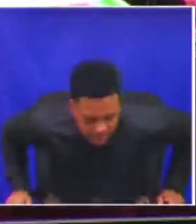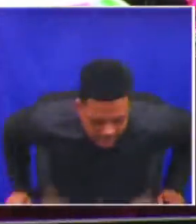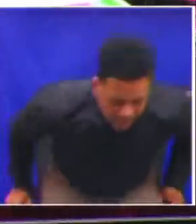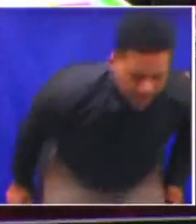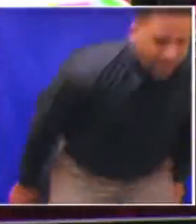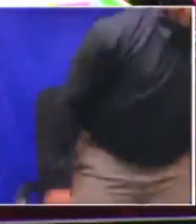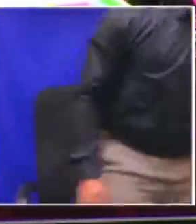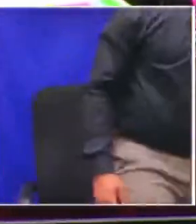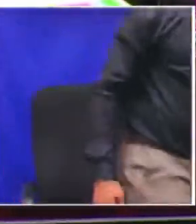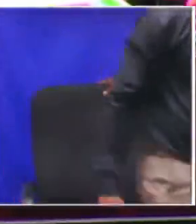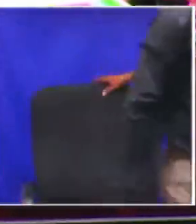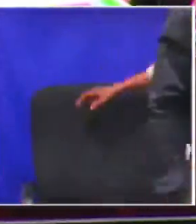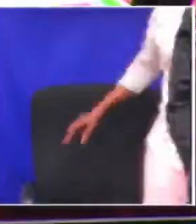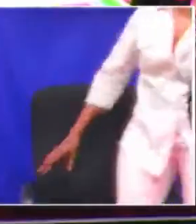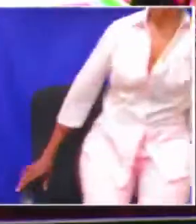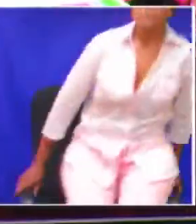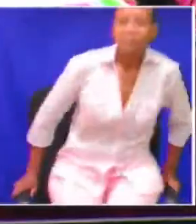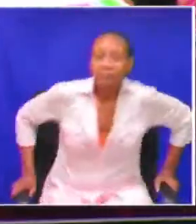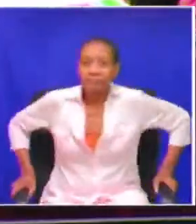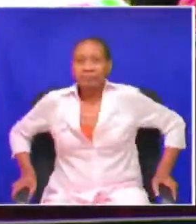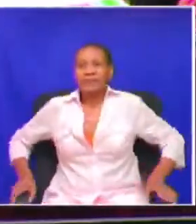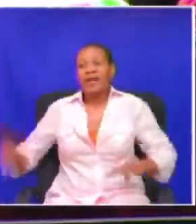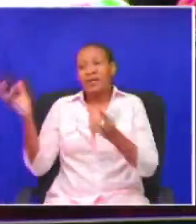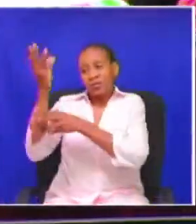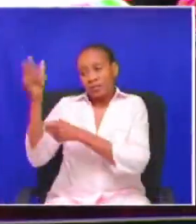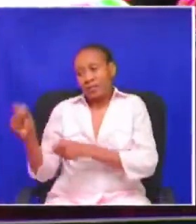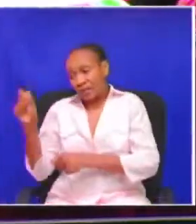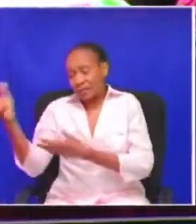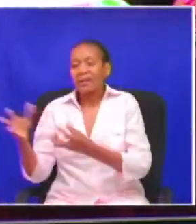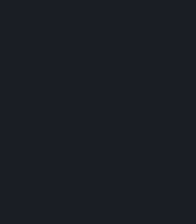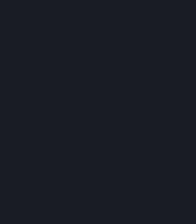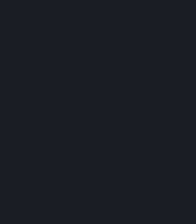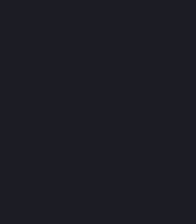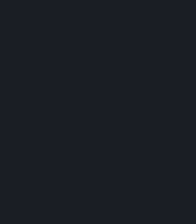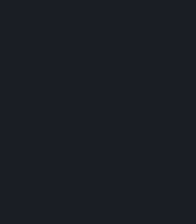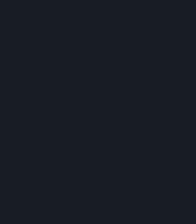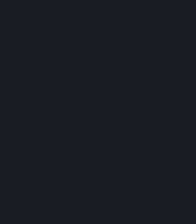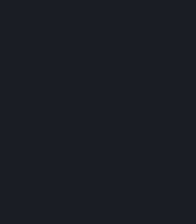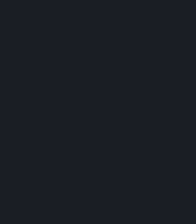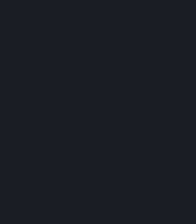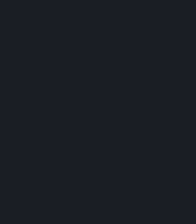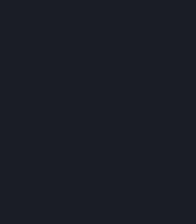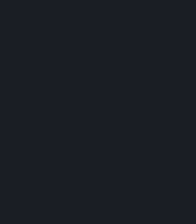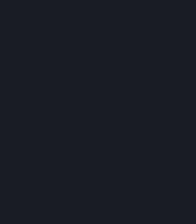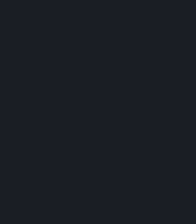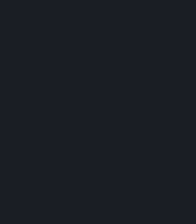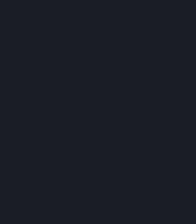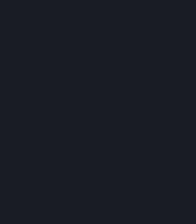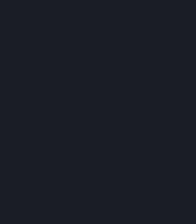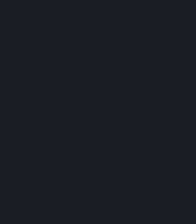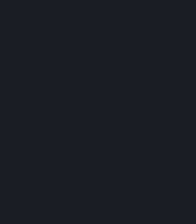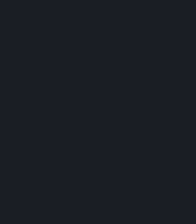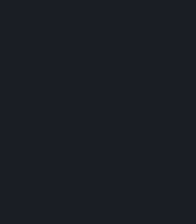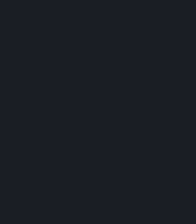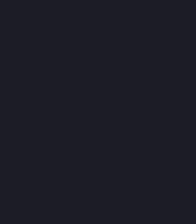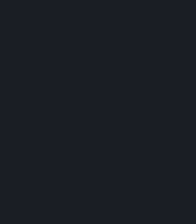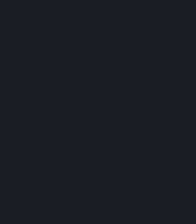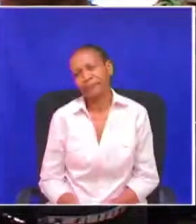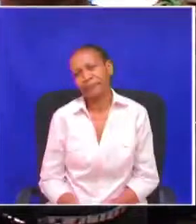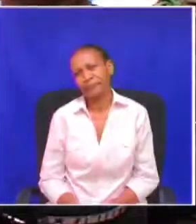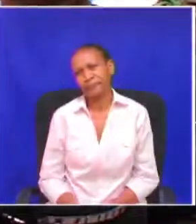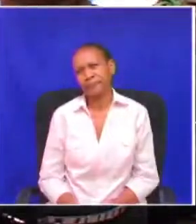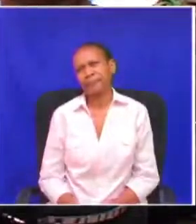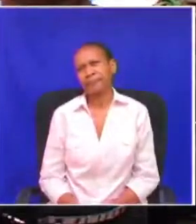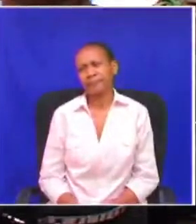It is, I'm sorry. Honorable Speaker, honorable members, Speaker, the Speaker, Order,